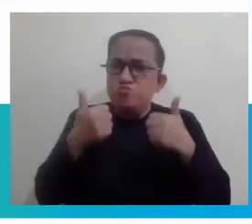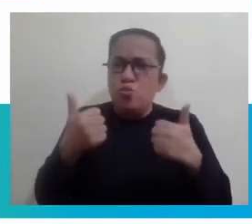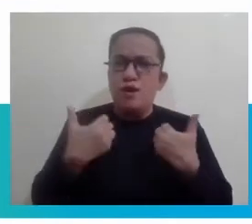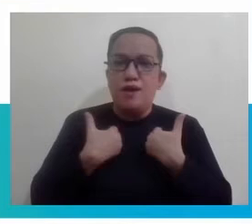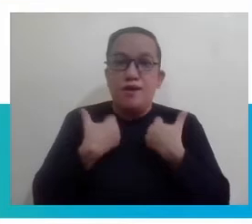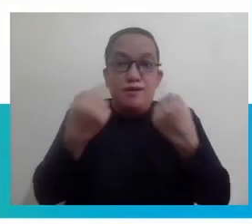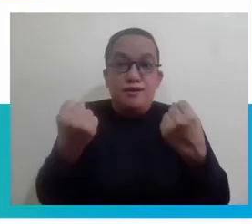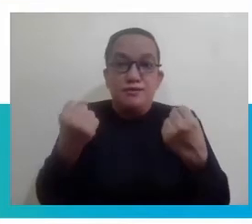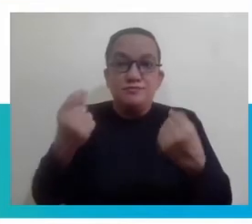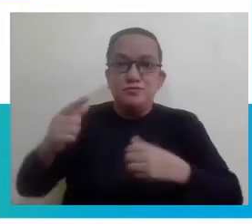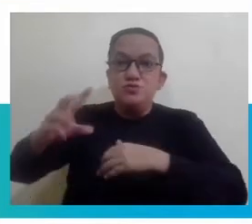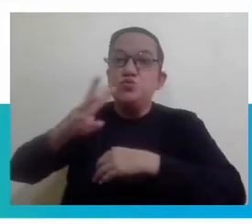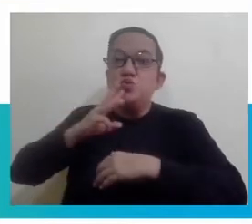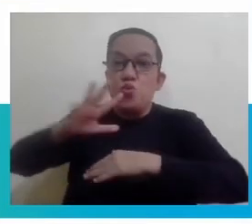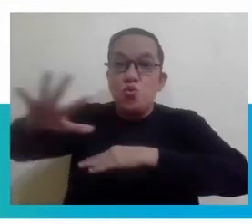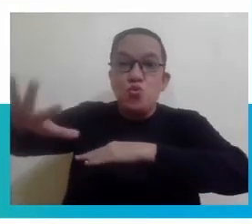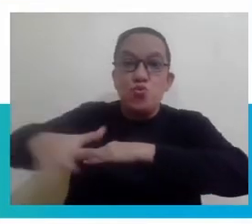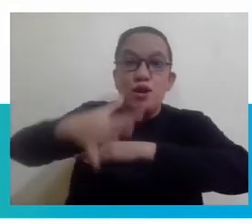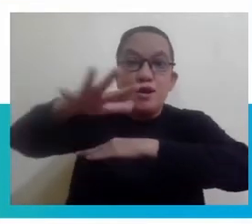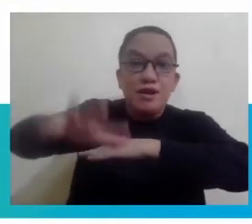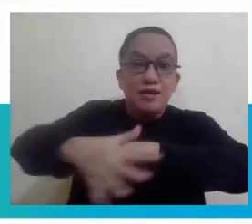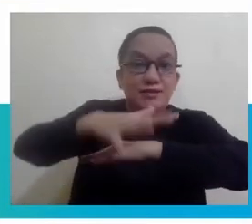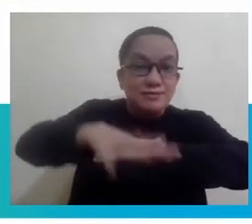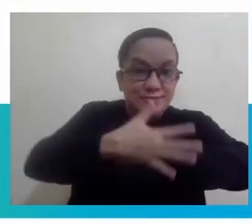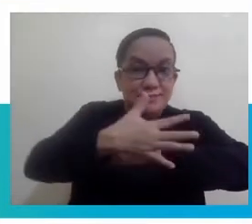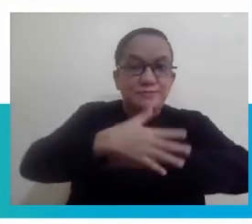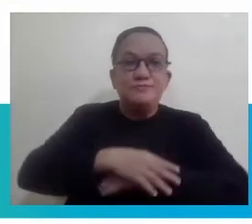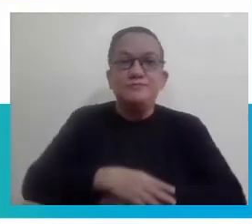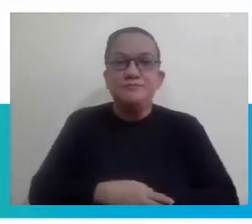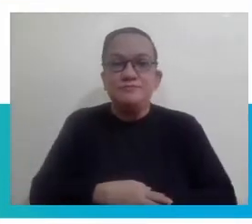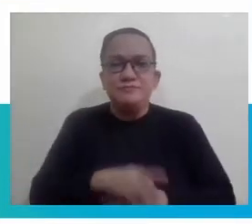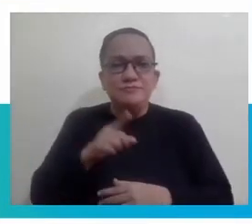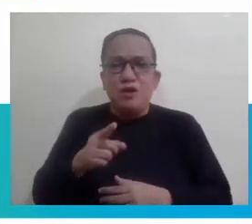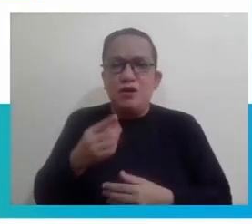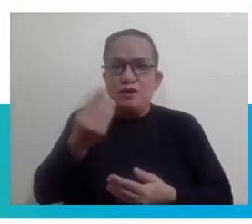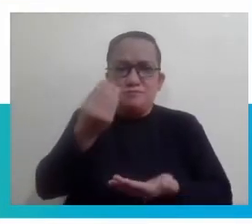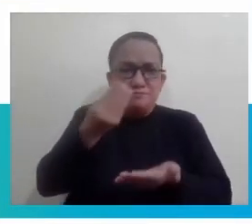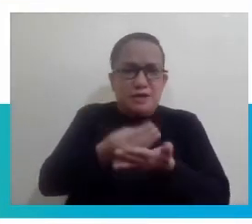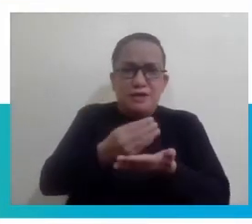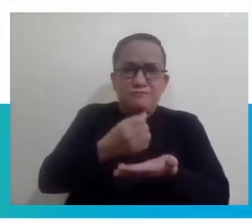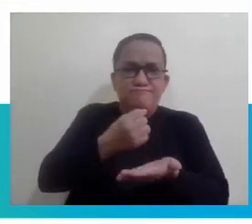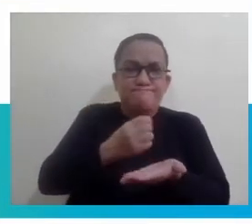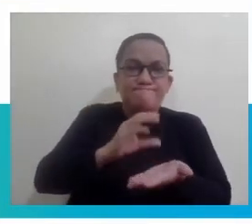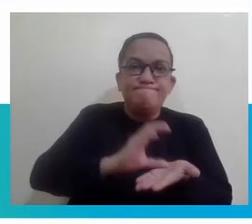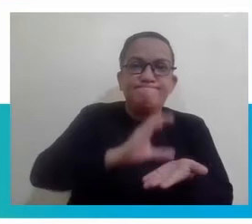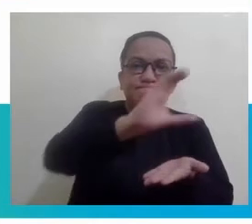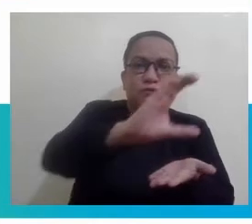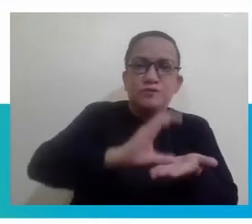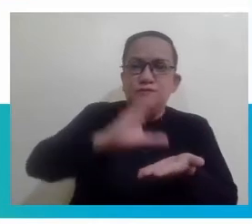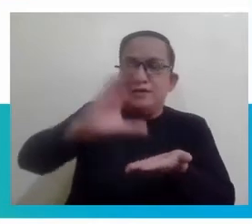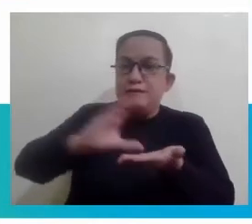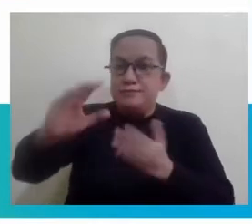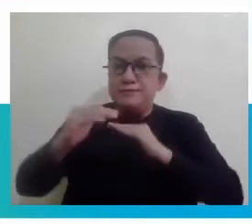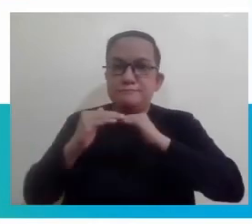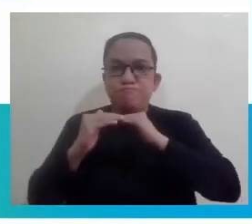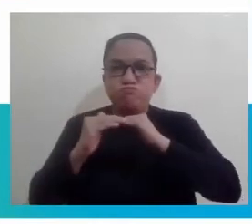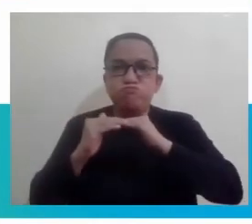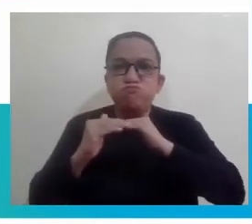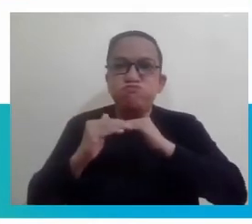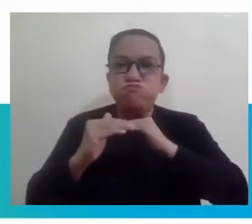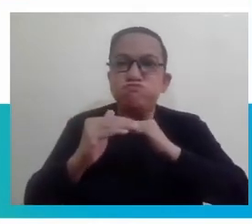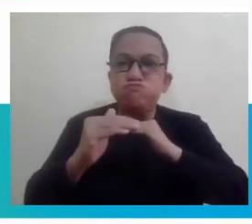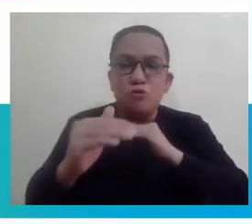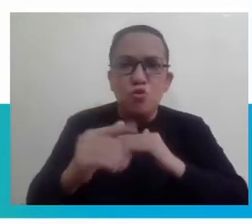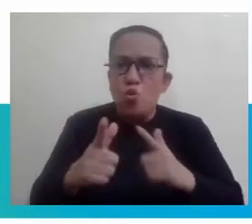investments to ensure a more sustainable and resilient post-pandemic economy. The blue economy has been particularly hard